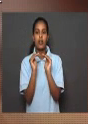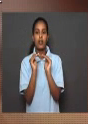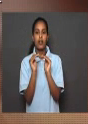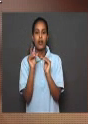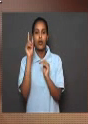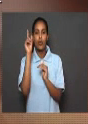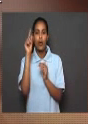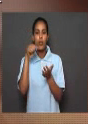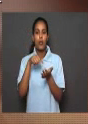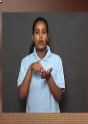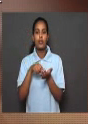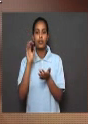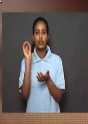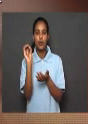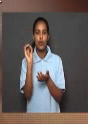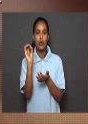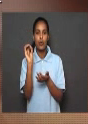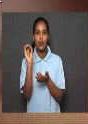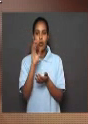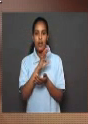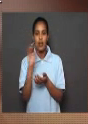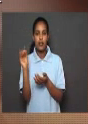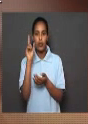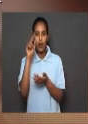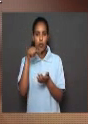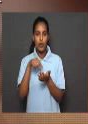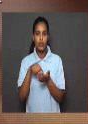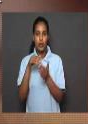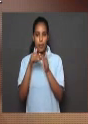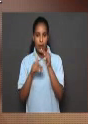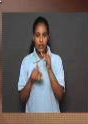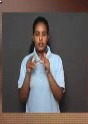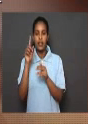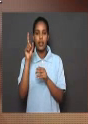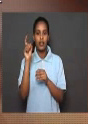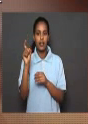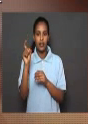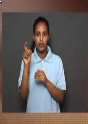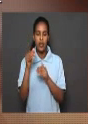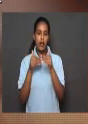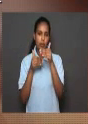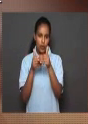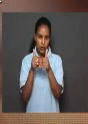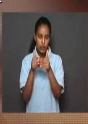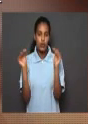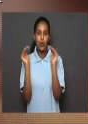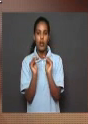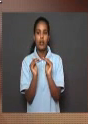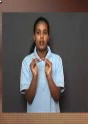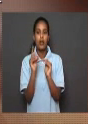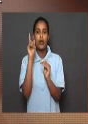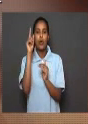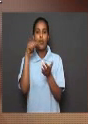to 1.0 and 1.0 minus X is approximately equal